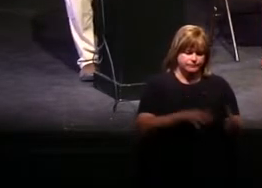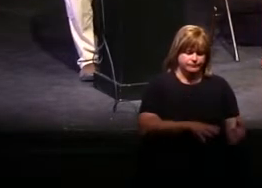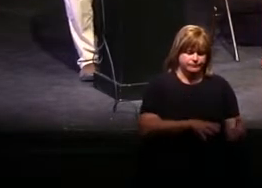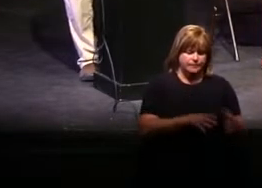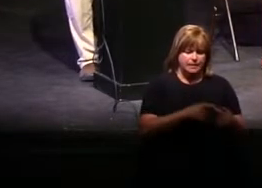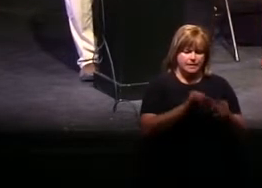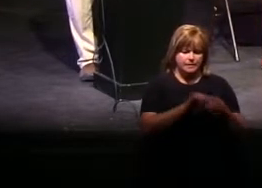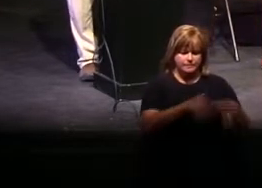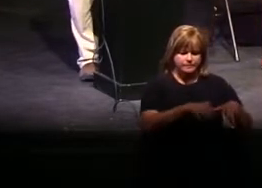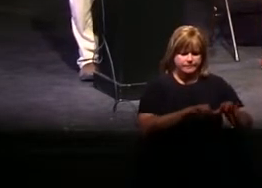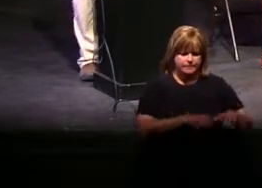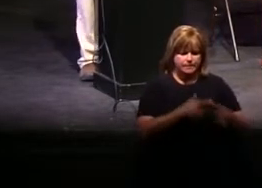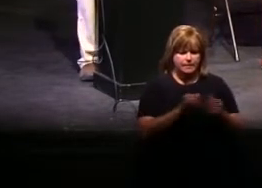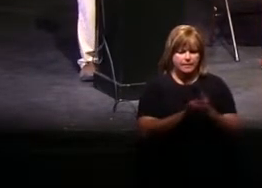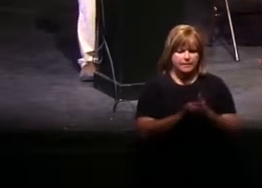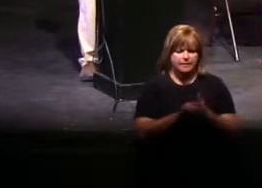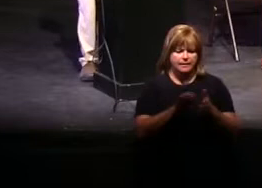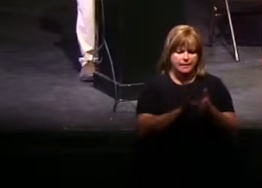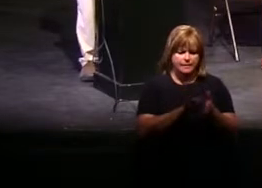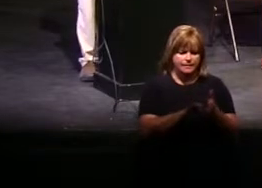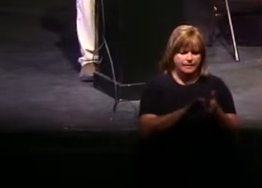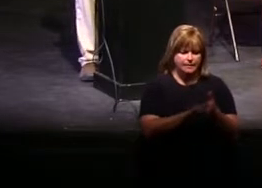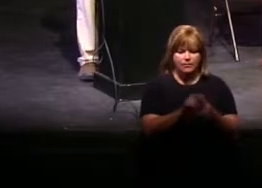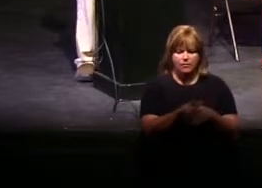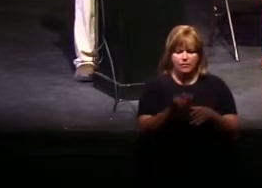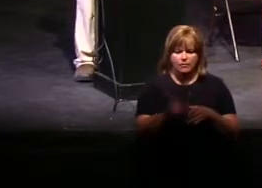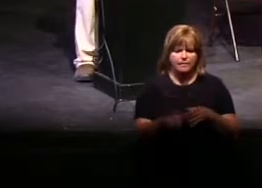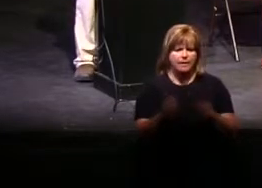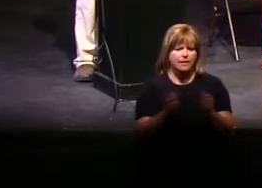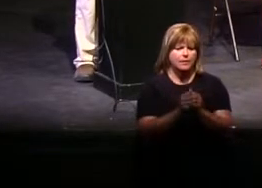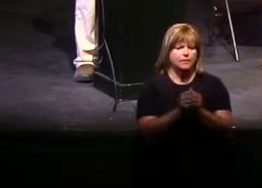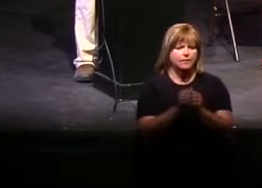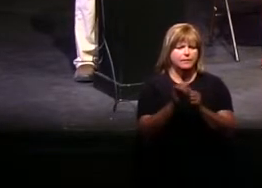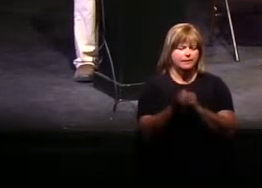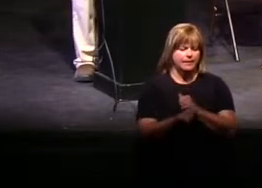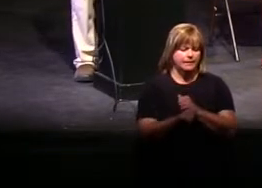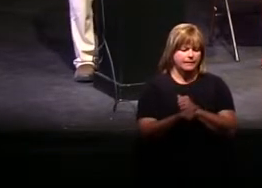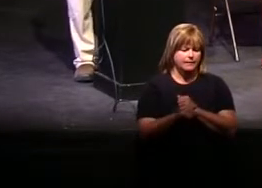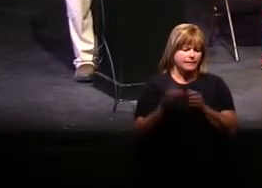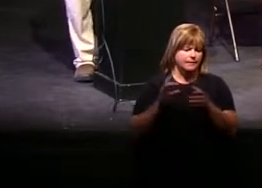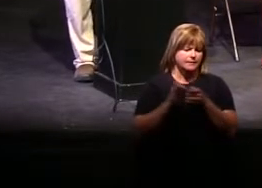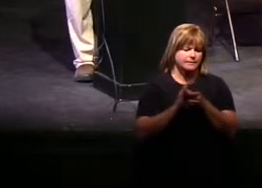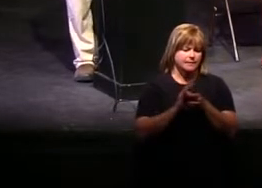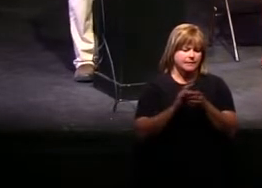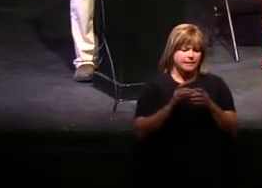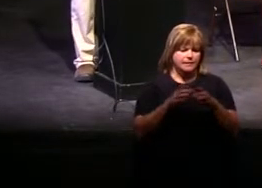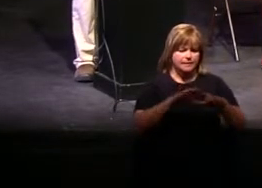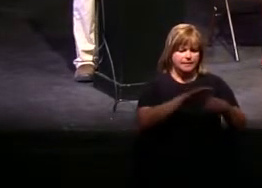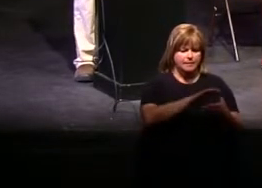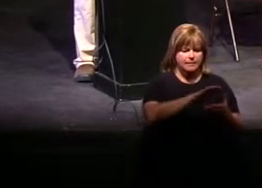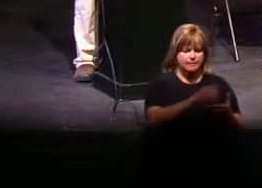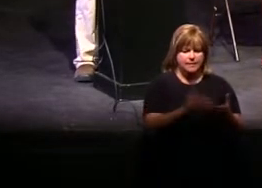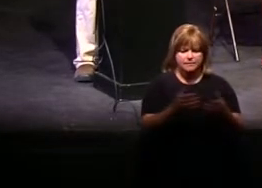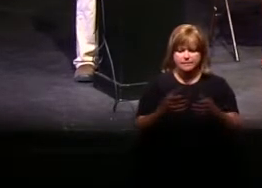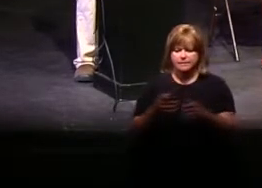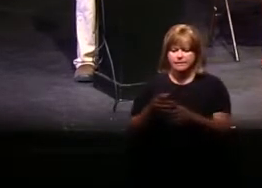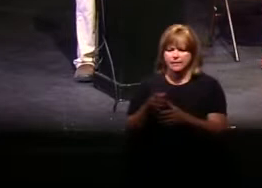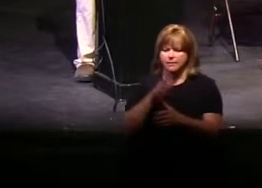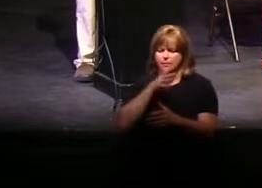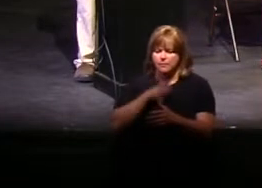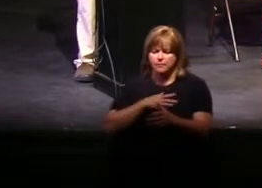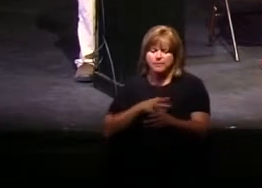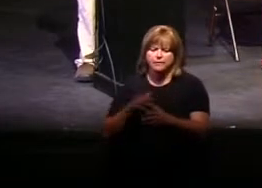county, county of the quo all status is attached to. Of batches and bitch dogs howling,